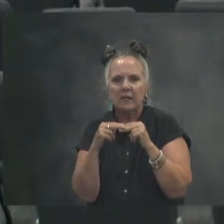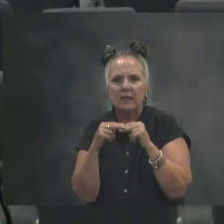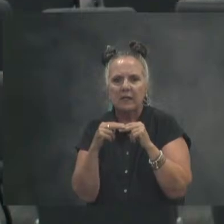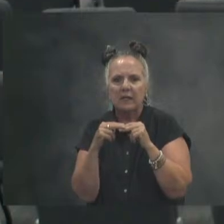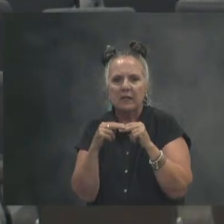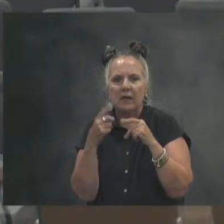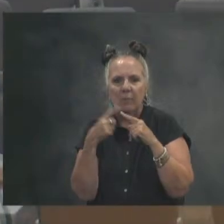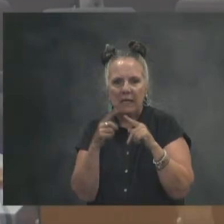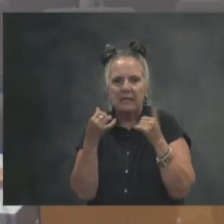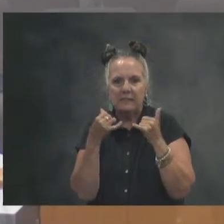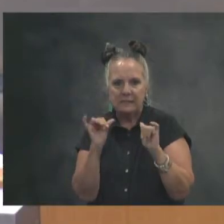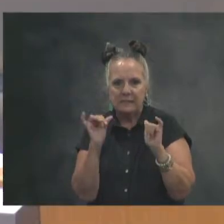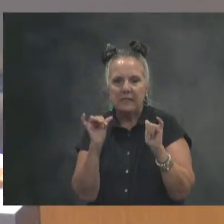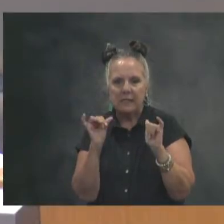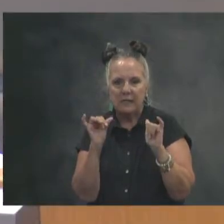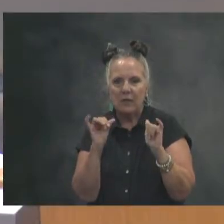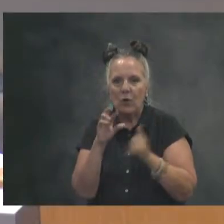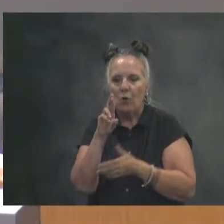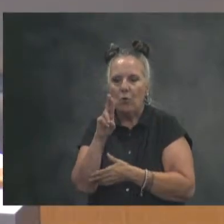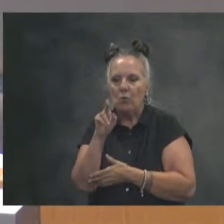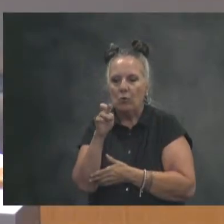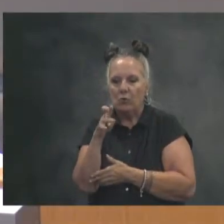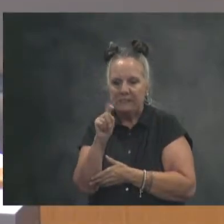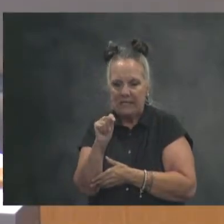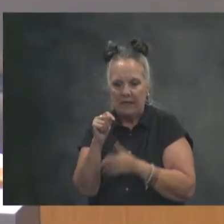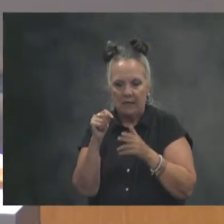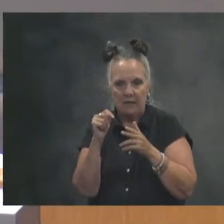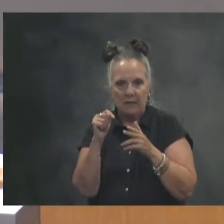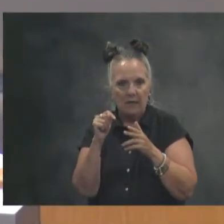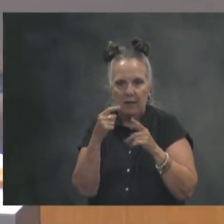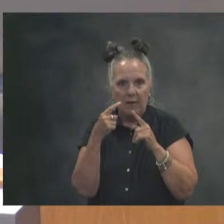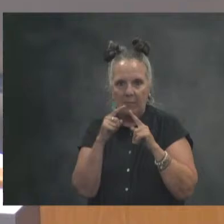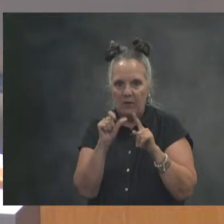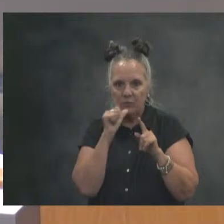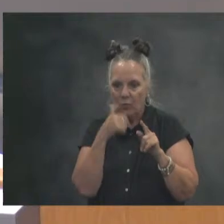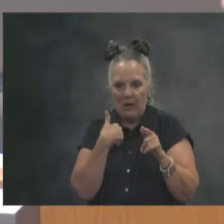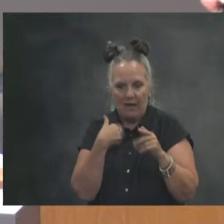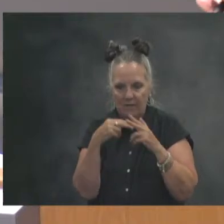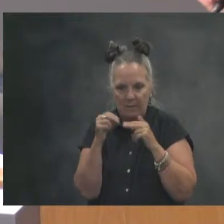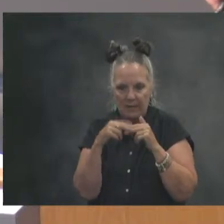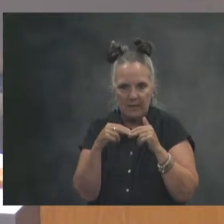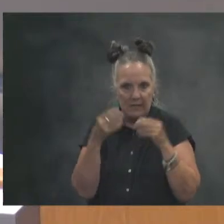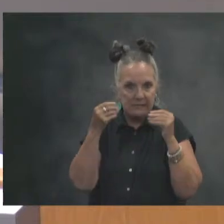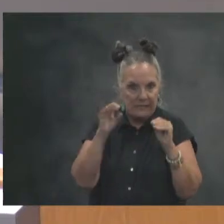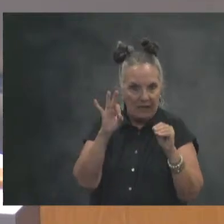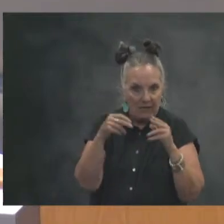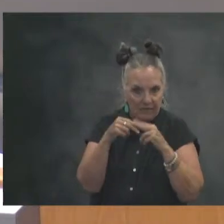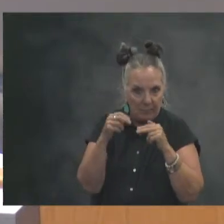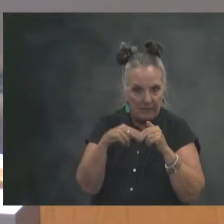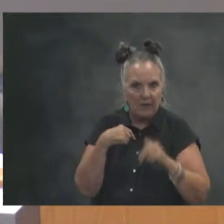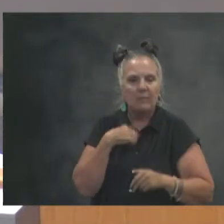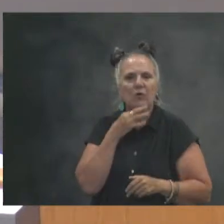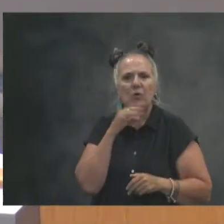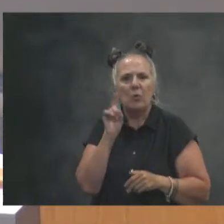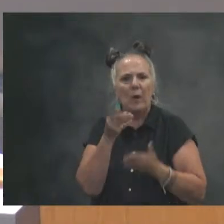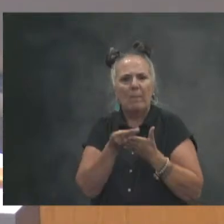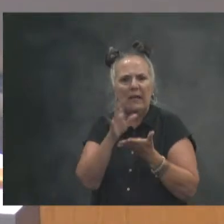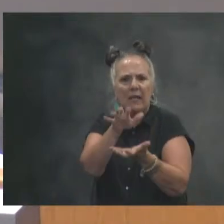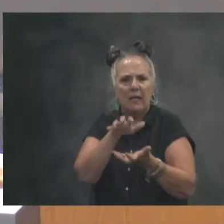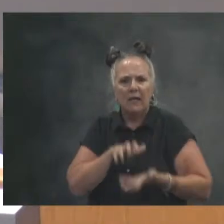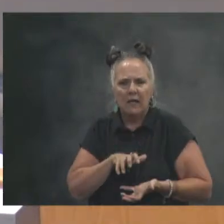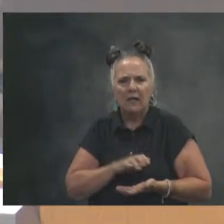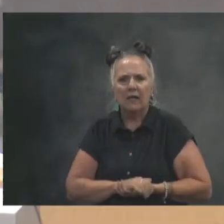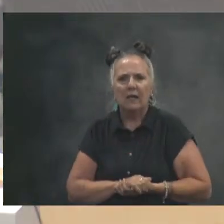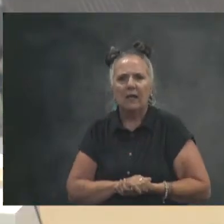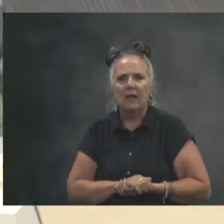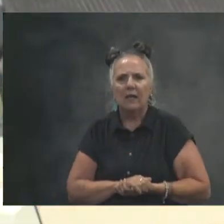but there still is a Roritan Club. They just don't have a building, and this money comes from the sale of the building. I'm just curious. My understanding